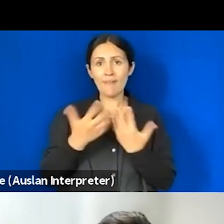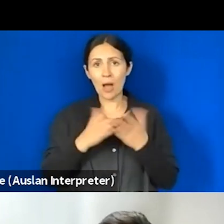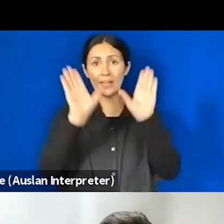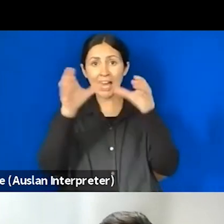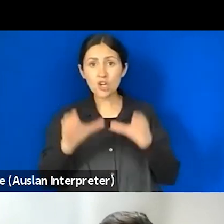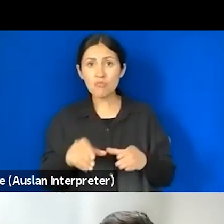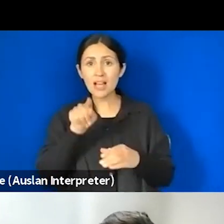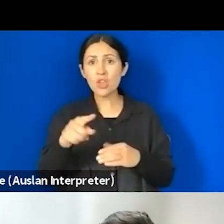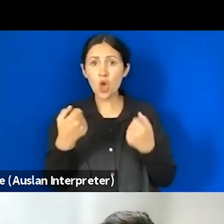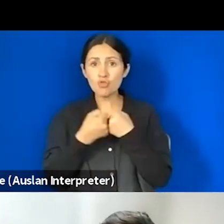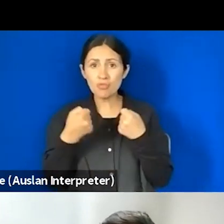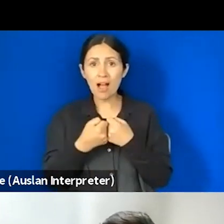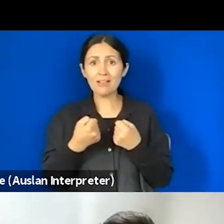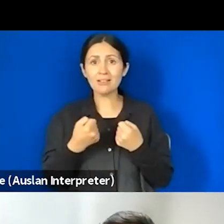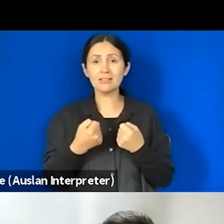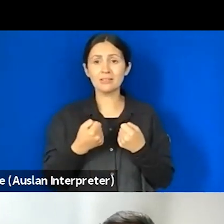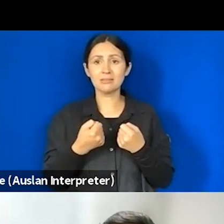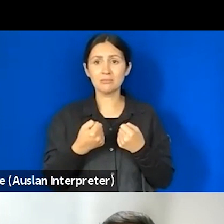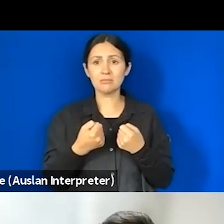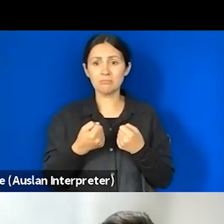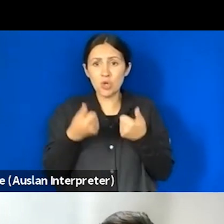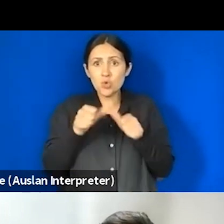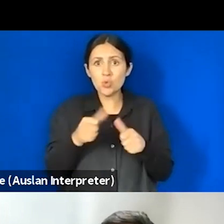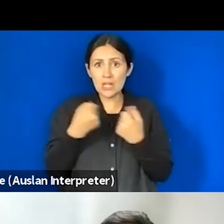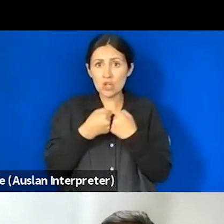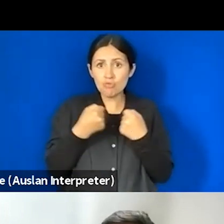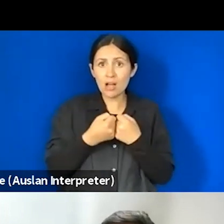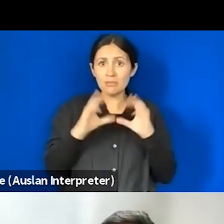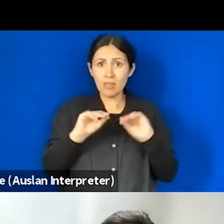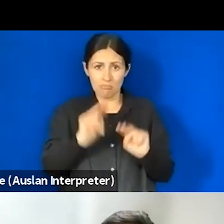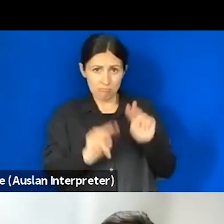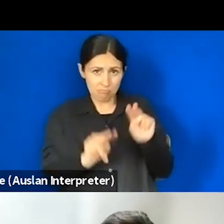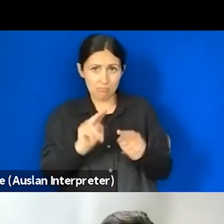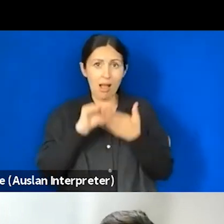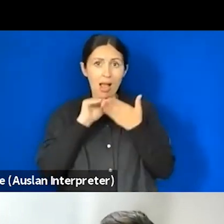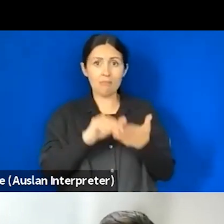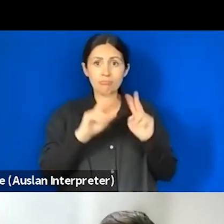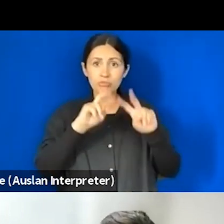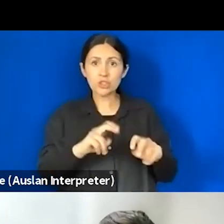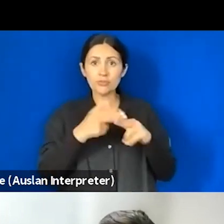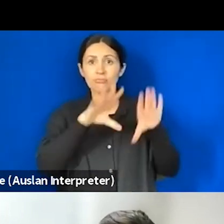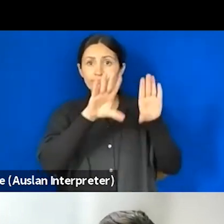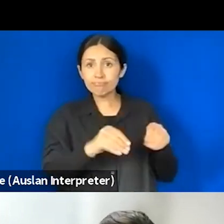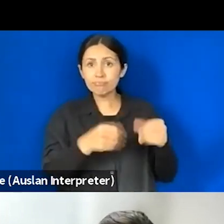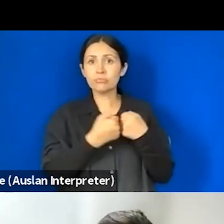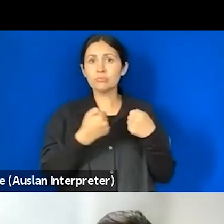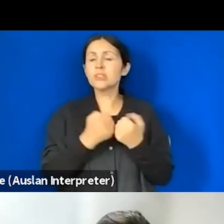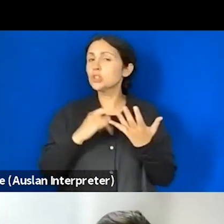sort of facilitate research and so on. So I definitely share the sentiment there of the need